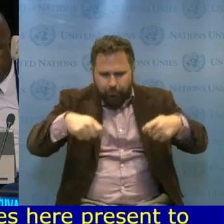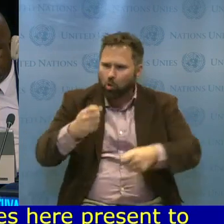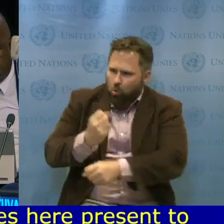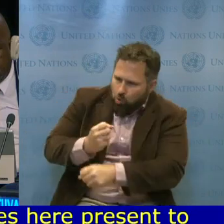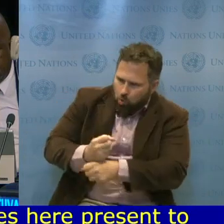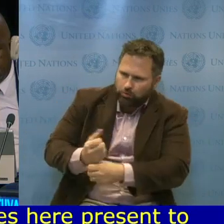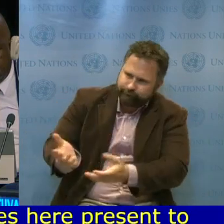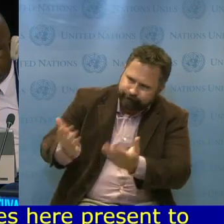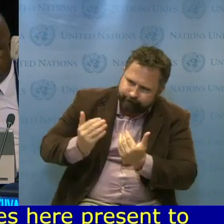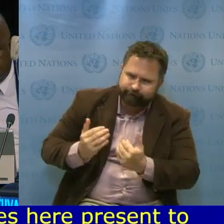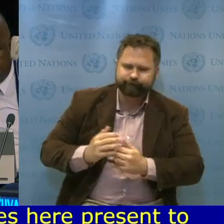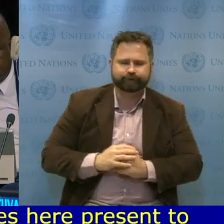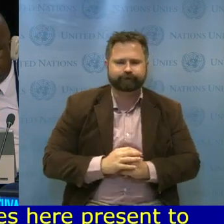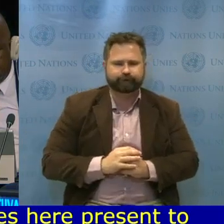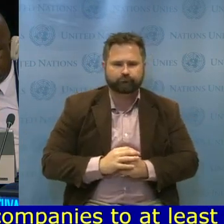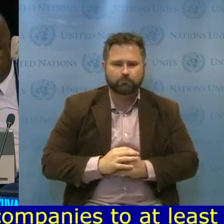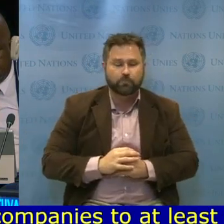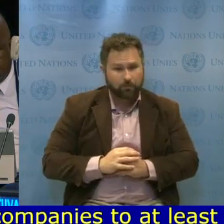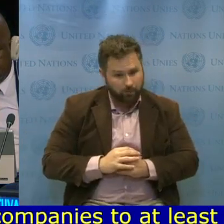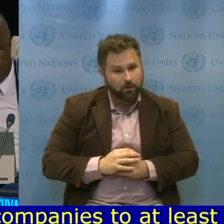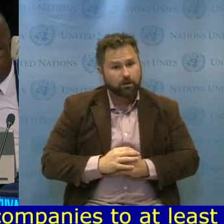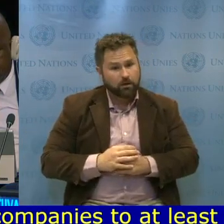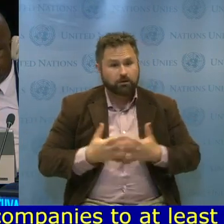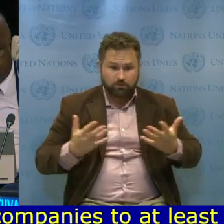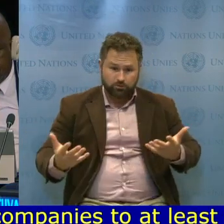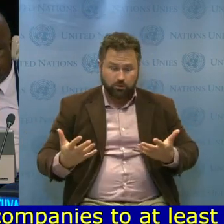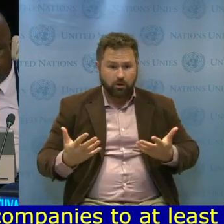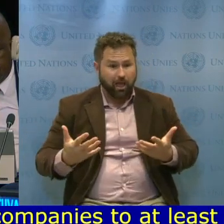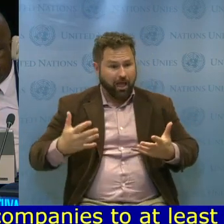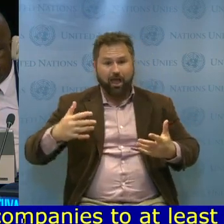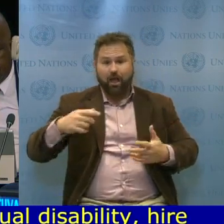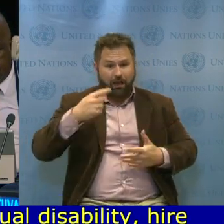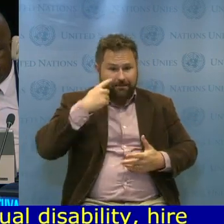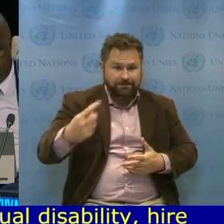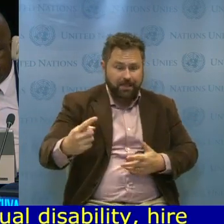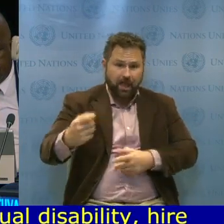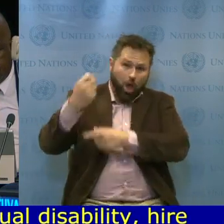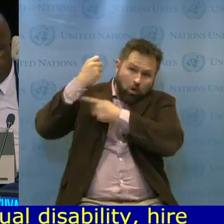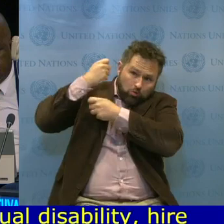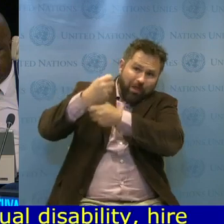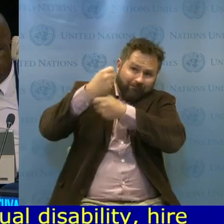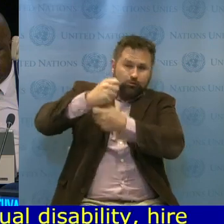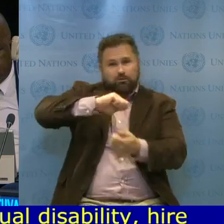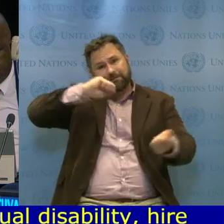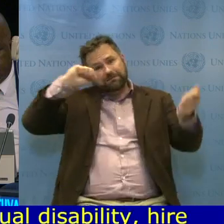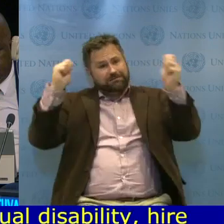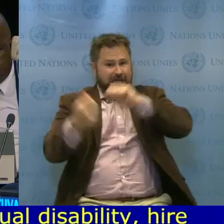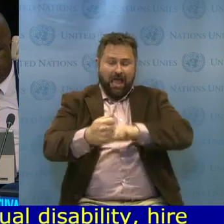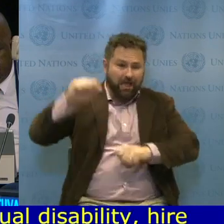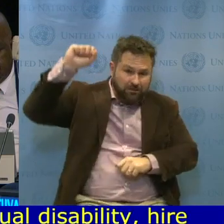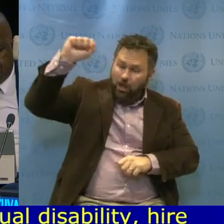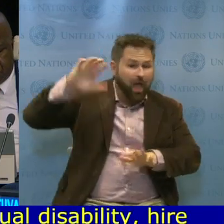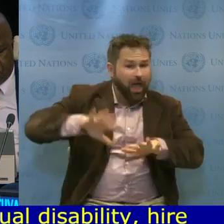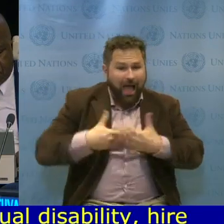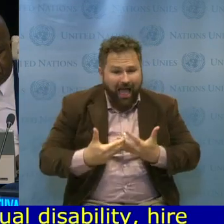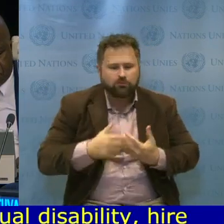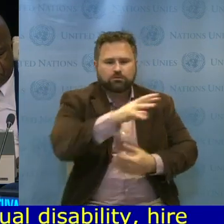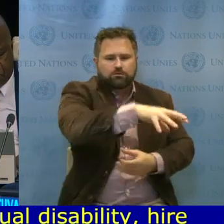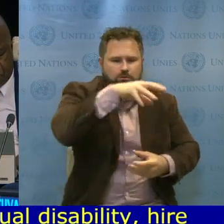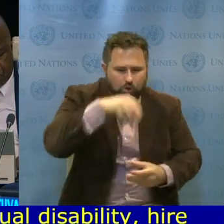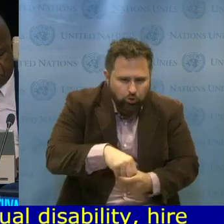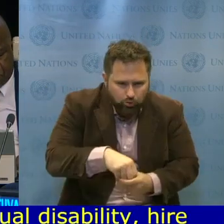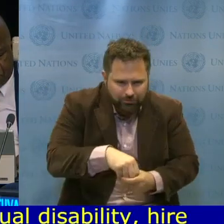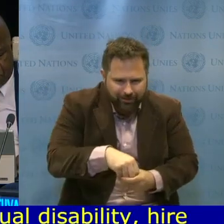Remember, the revolution is inclusion. Hashtag choose to include. I believe in the world where everyone